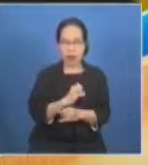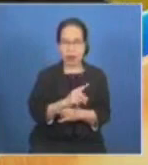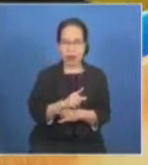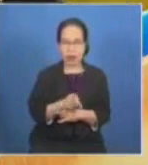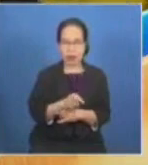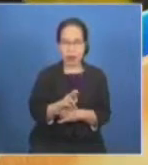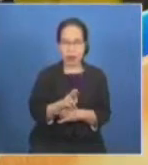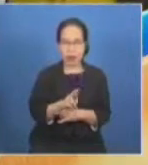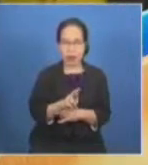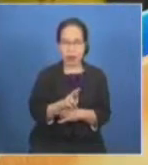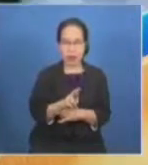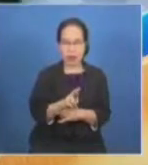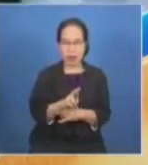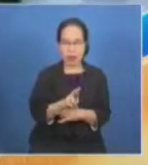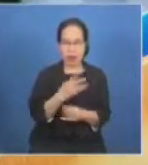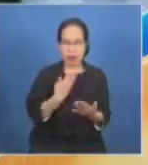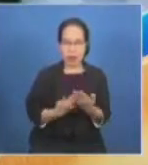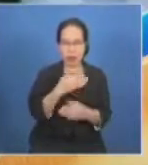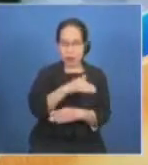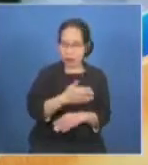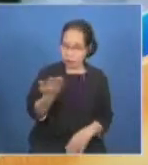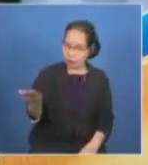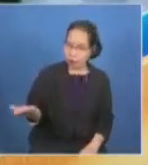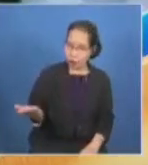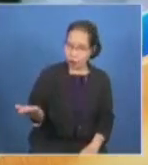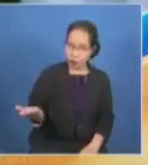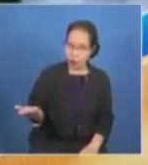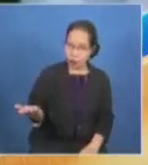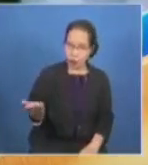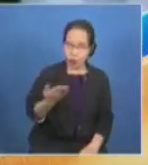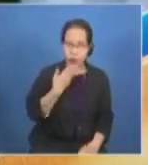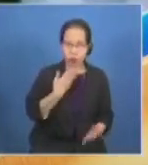Pilar, Chairman Nado.